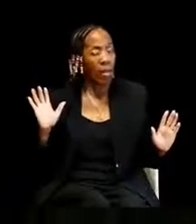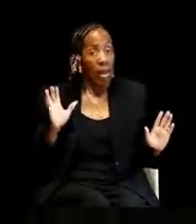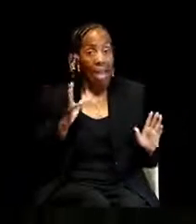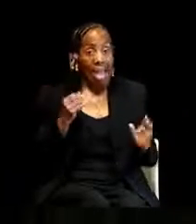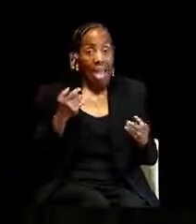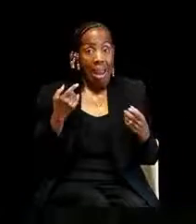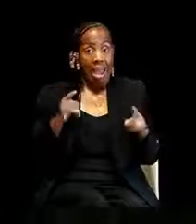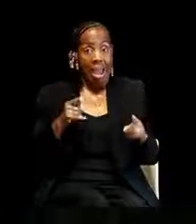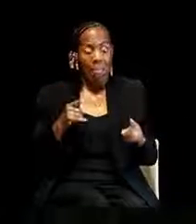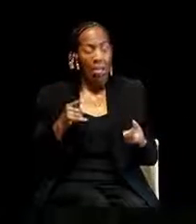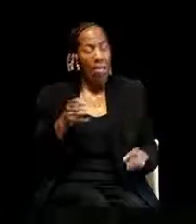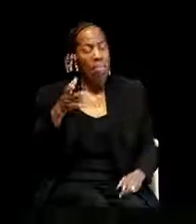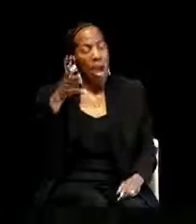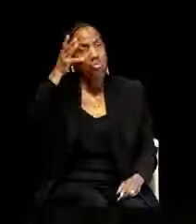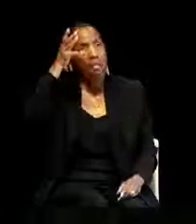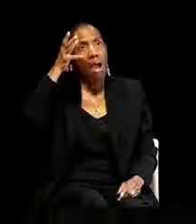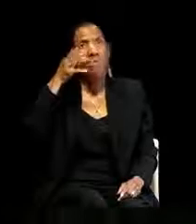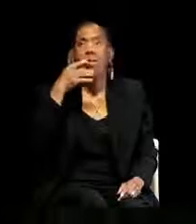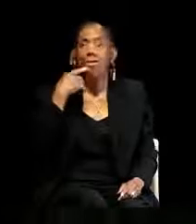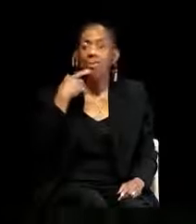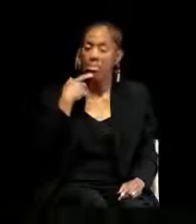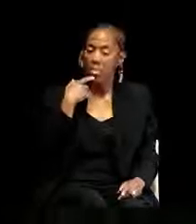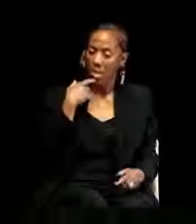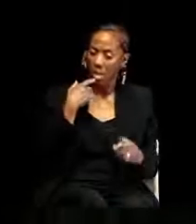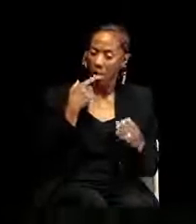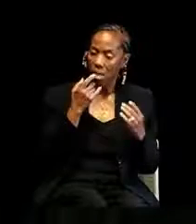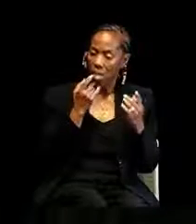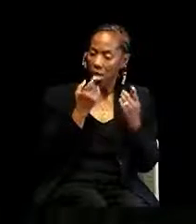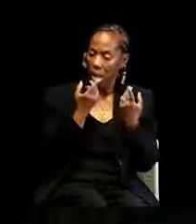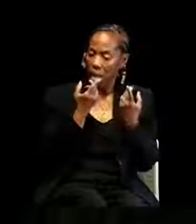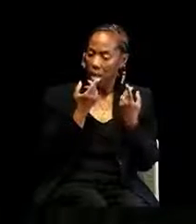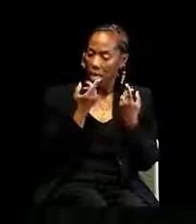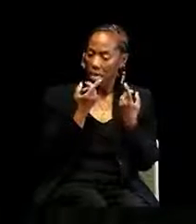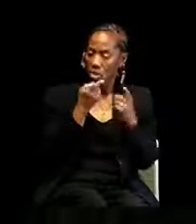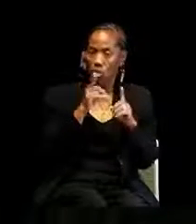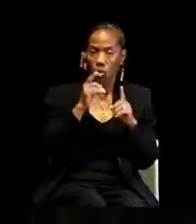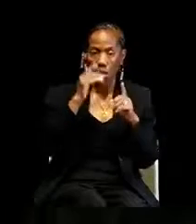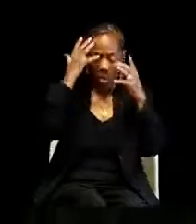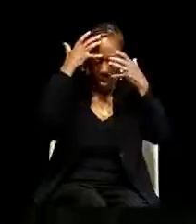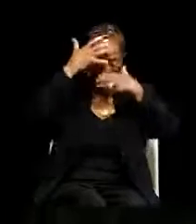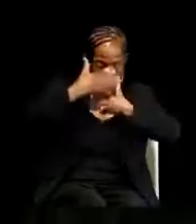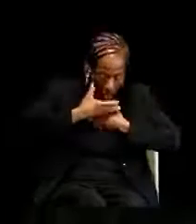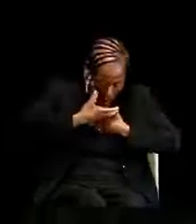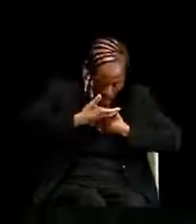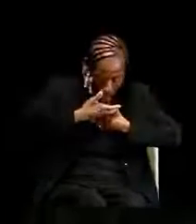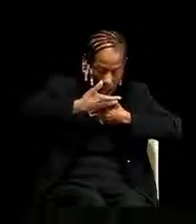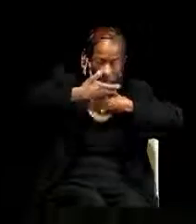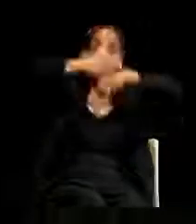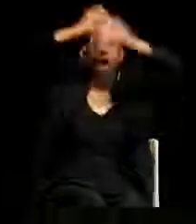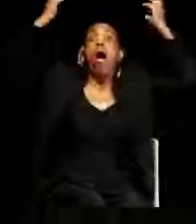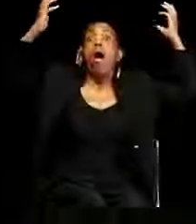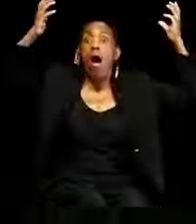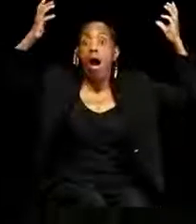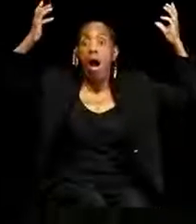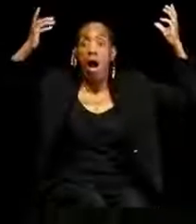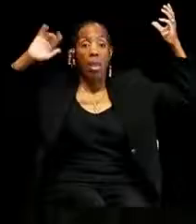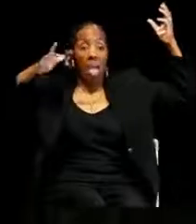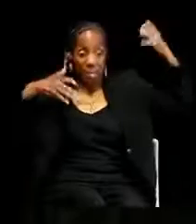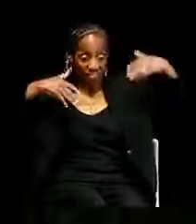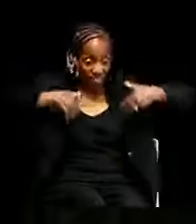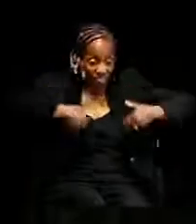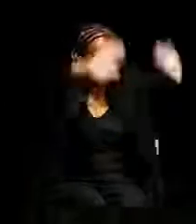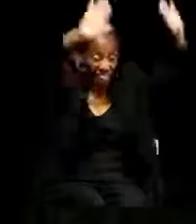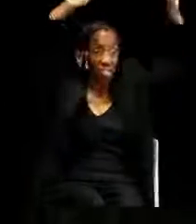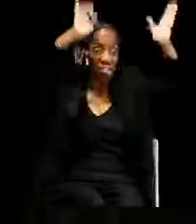And my grandfather says, as they take the bag off of his head to kind of be like, hasta luego, like you